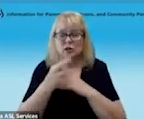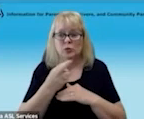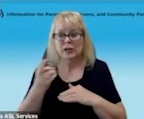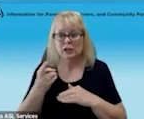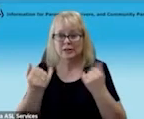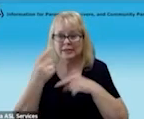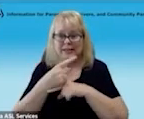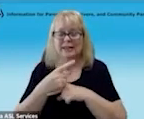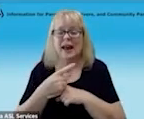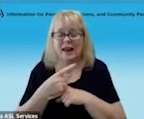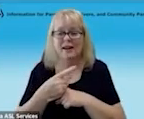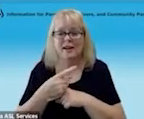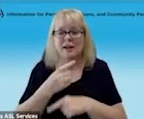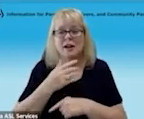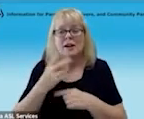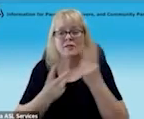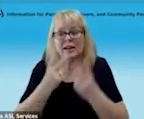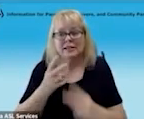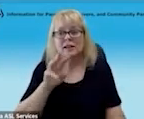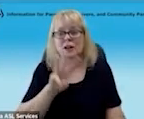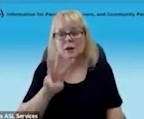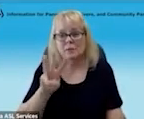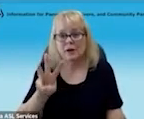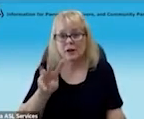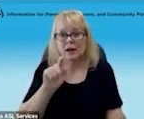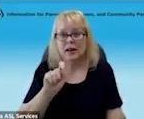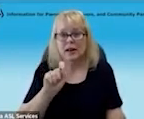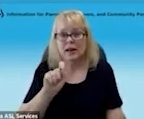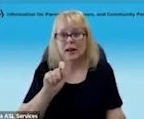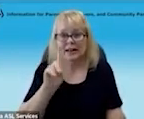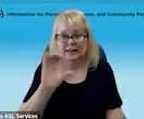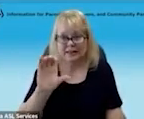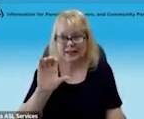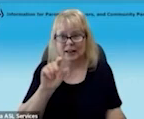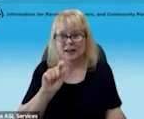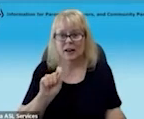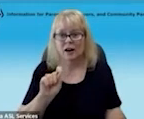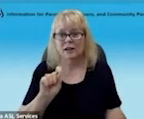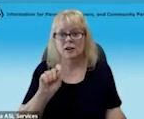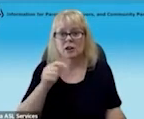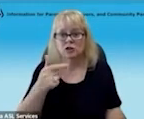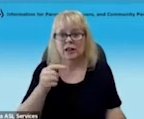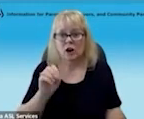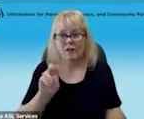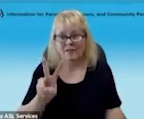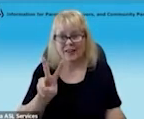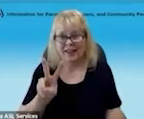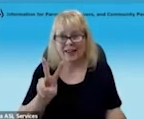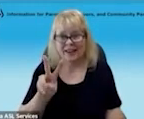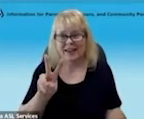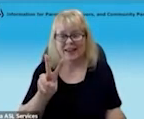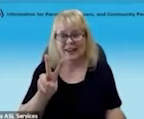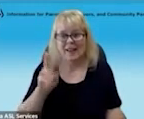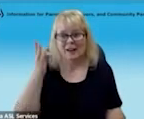Thank you, Dr. Yerrigan Alsop. To learn more about our panel speakers or to access the resources shared in